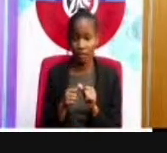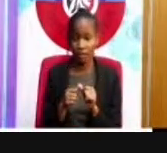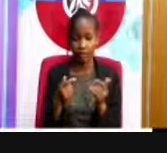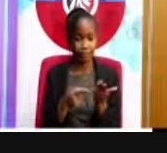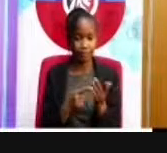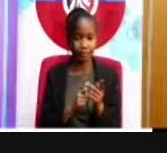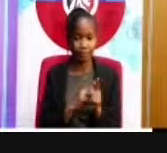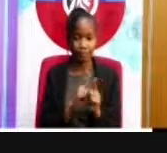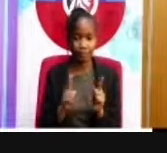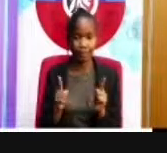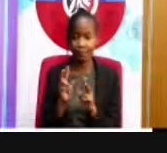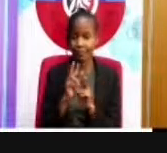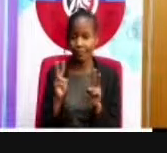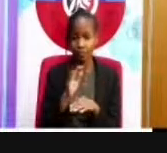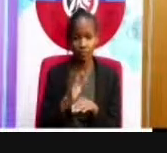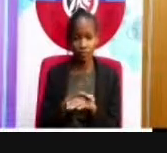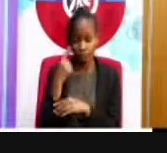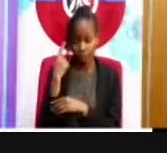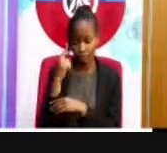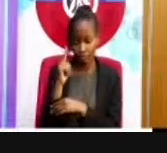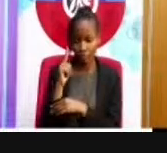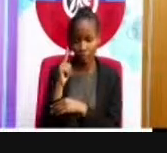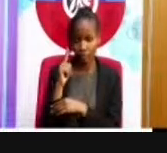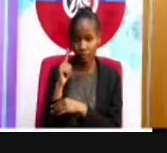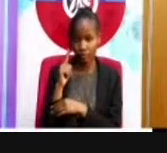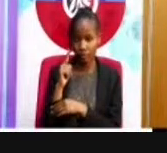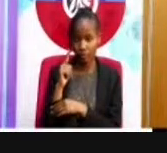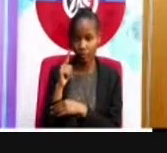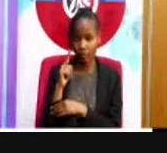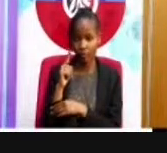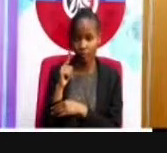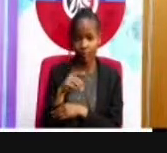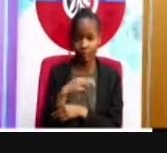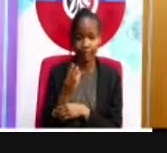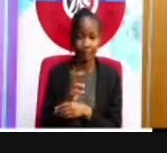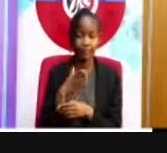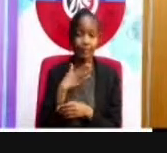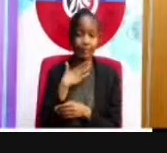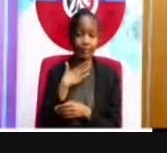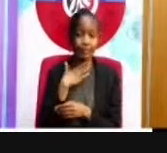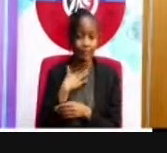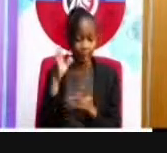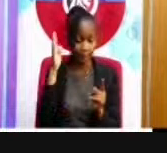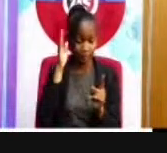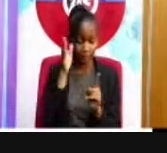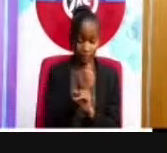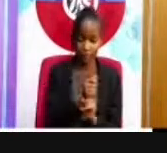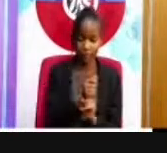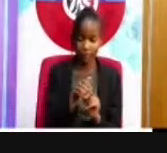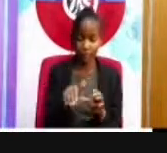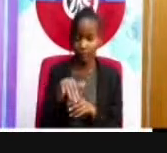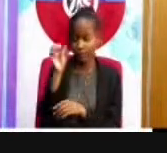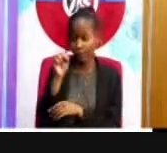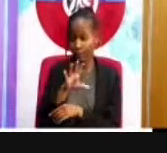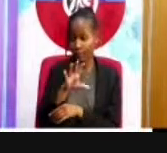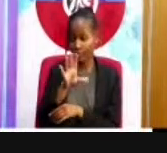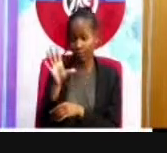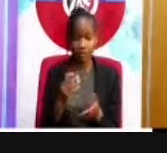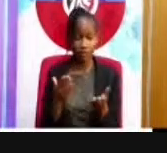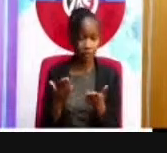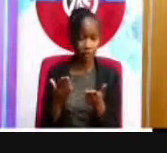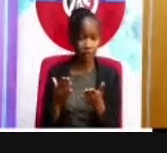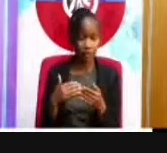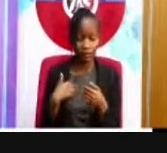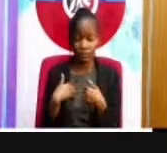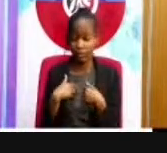very delicate balance that needs to be achieved. In South Africa, we have an arrangement where